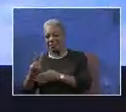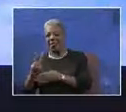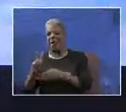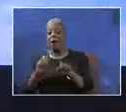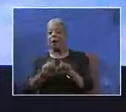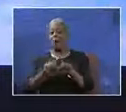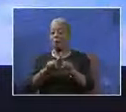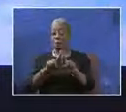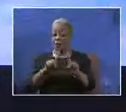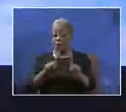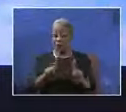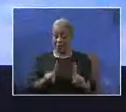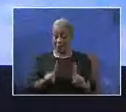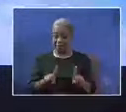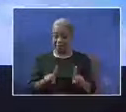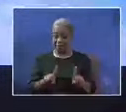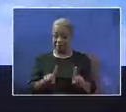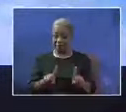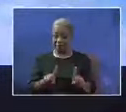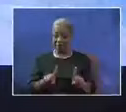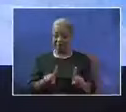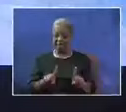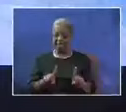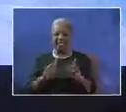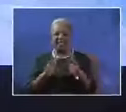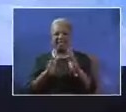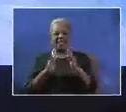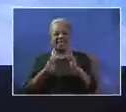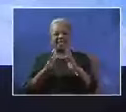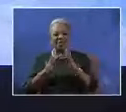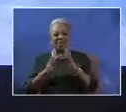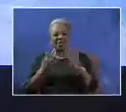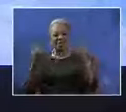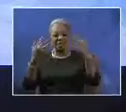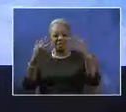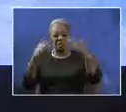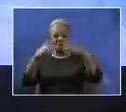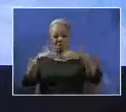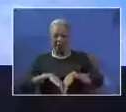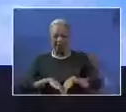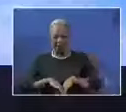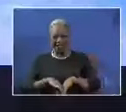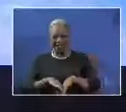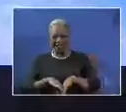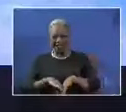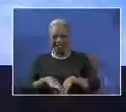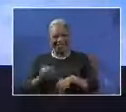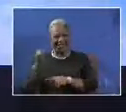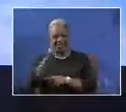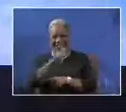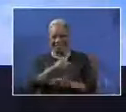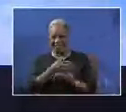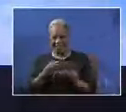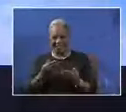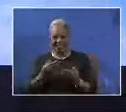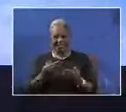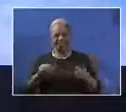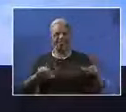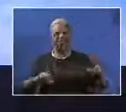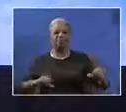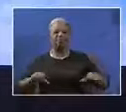But you know, internets break down. And anything you boast in other than